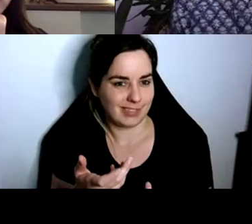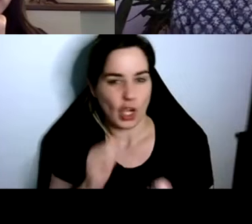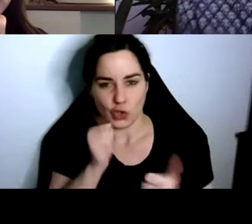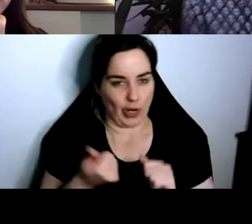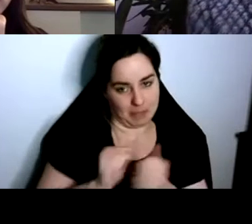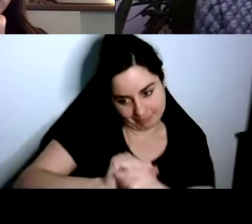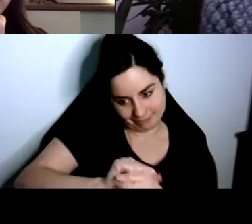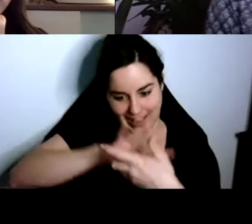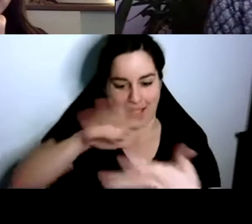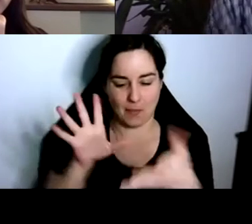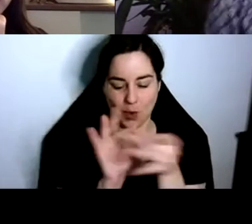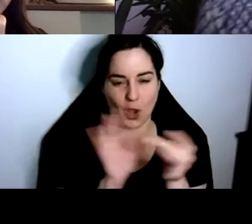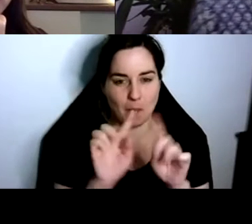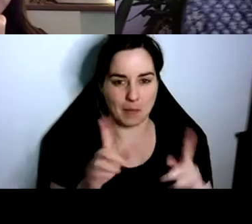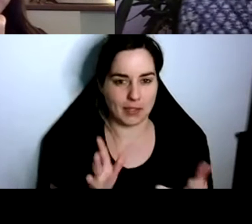abstract.